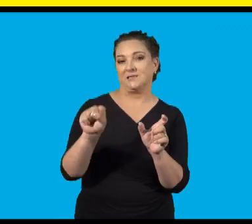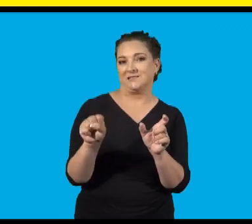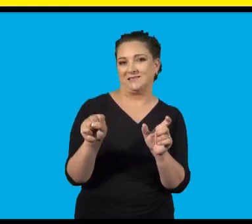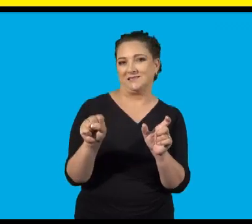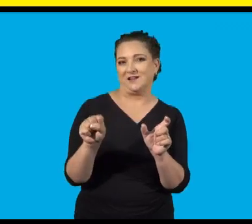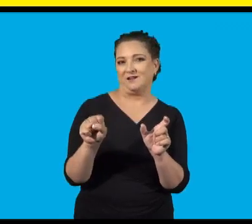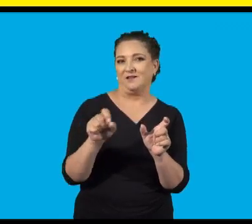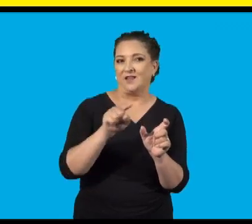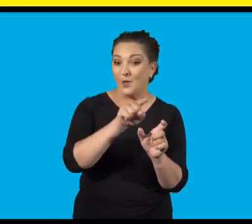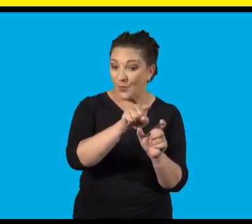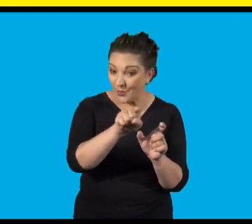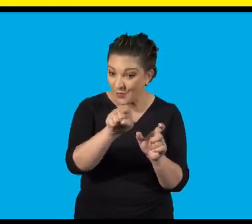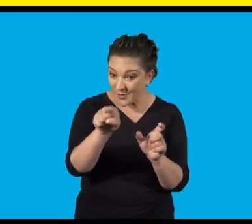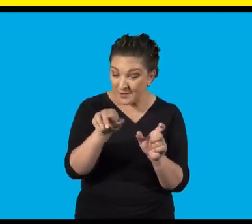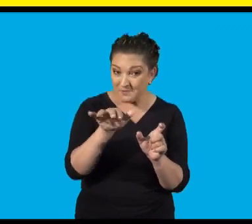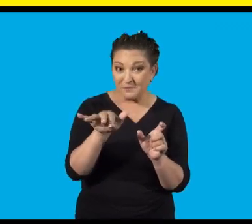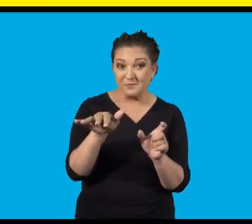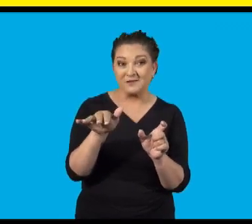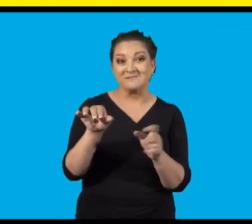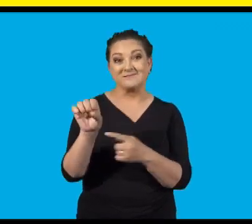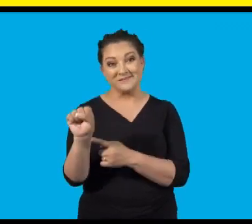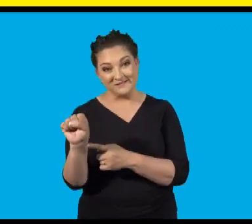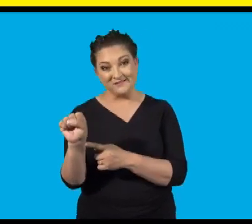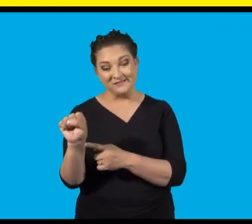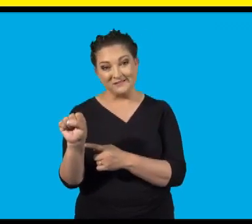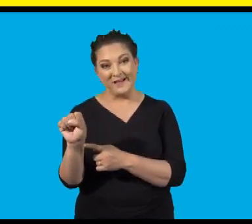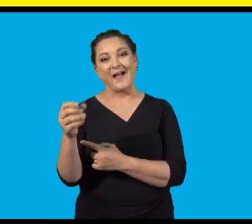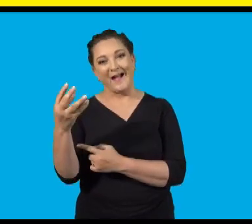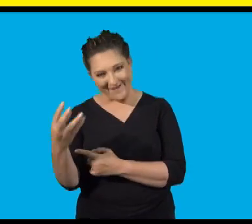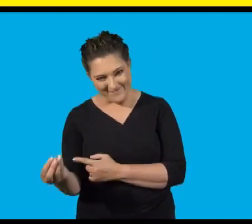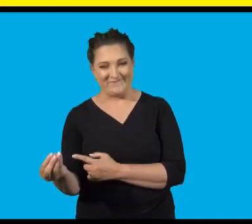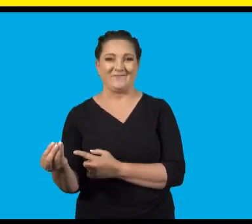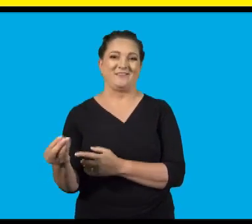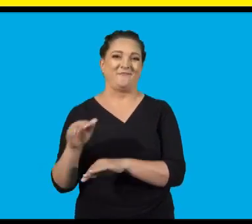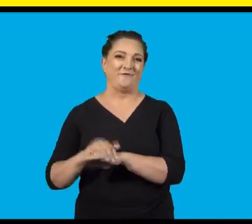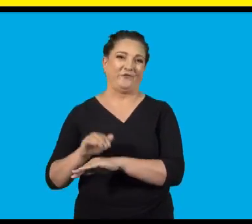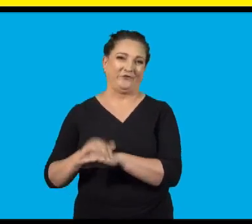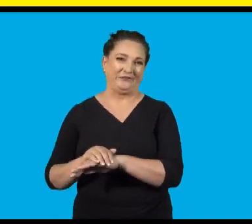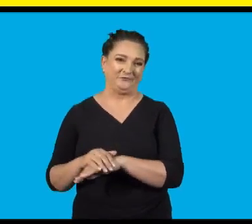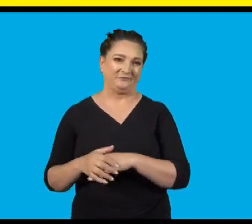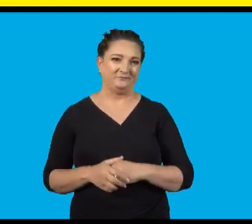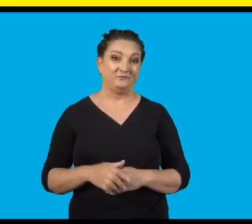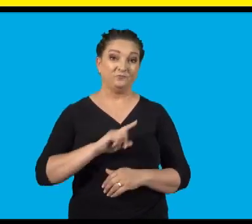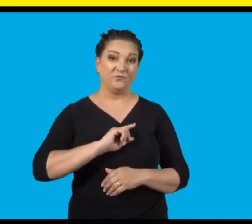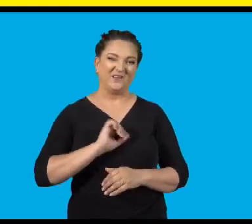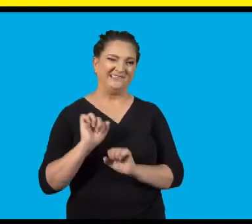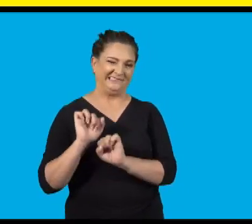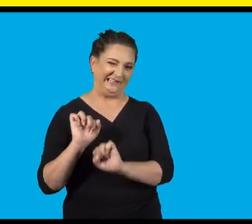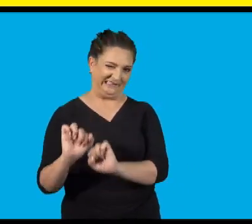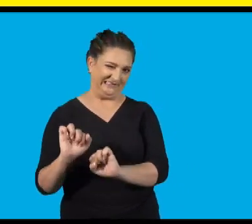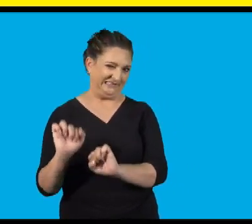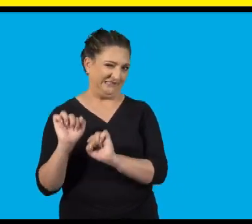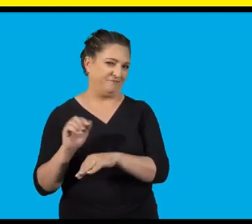apostrophe to show that these people have friendship. All right. So it's showing